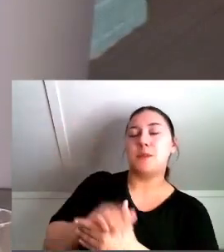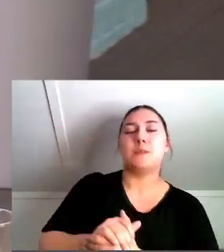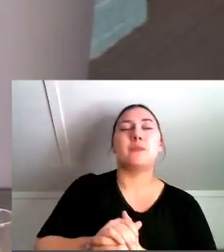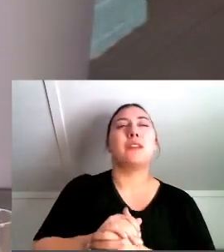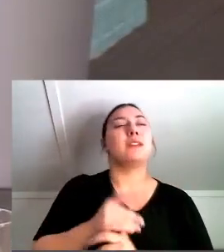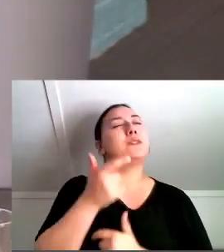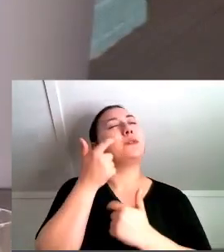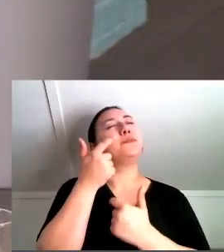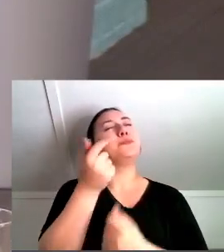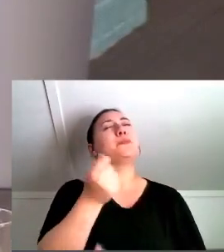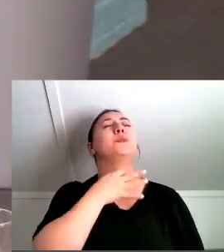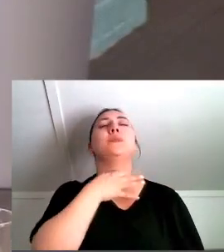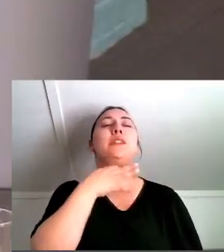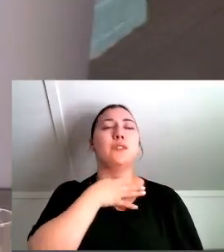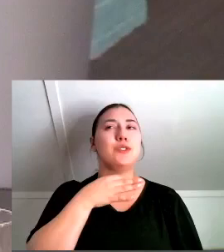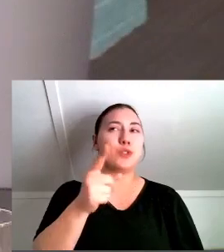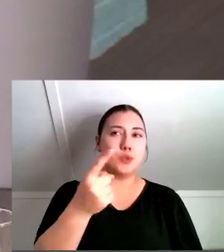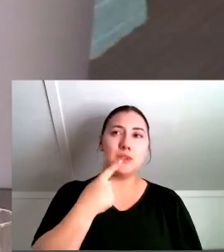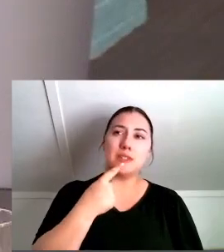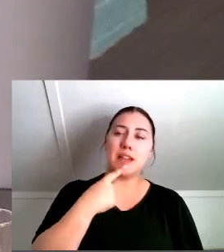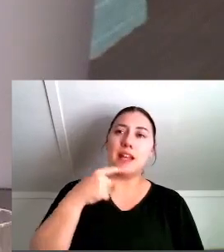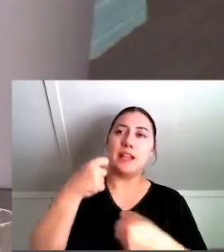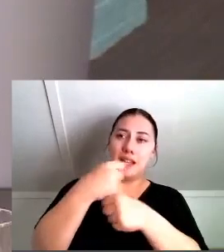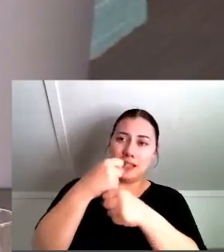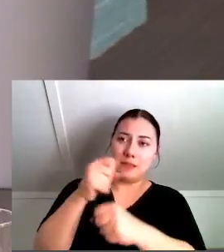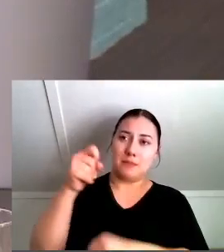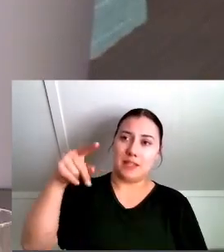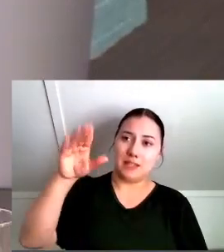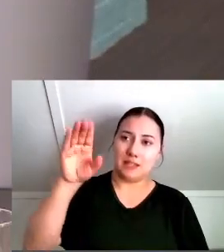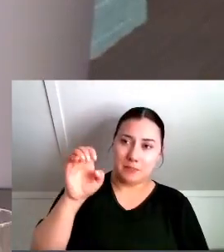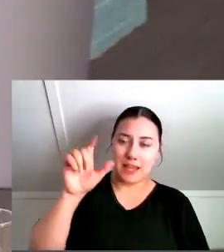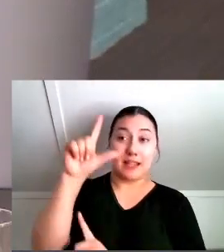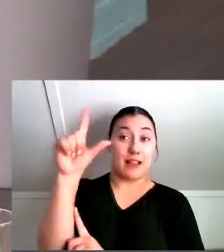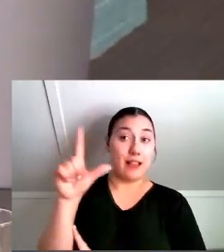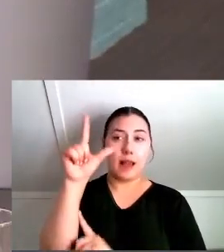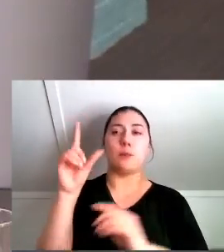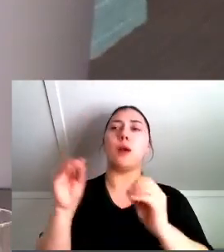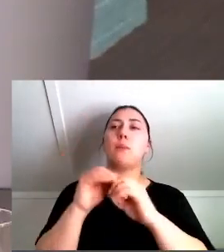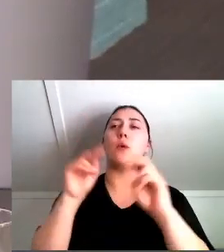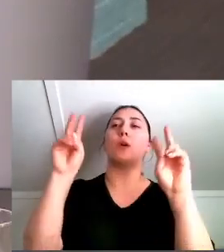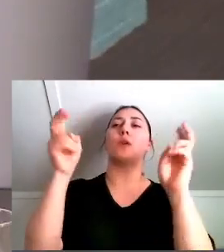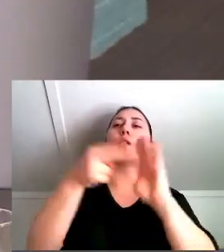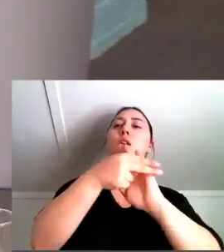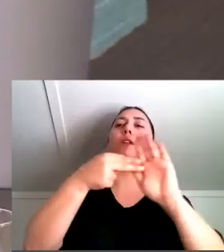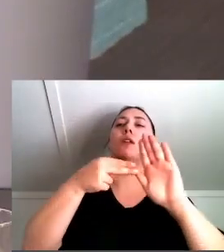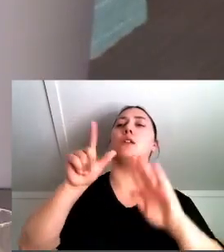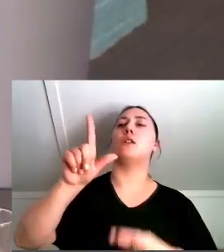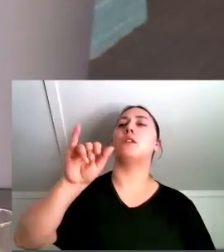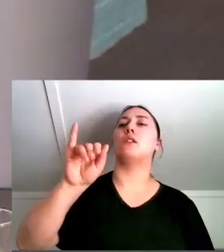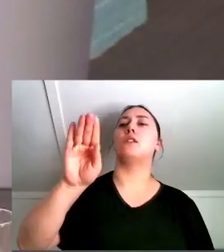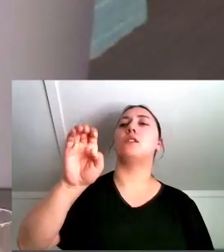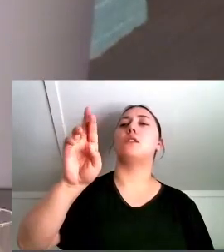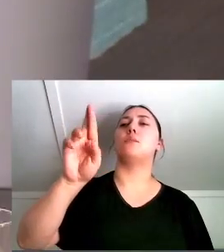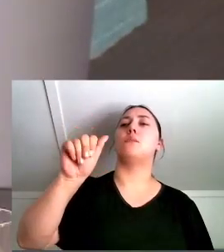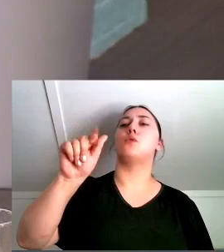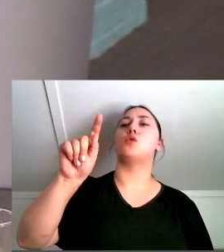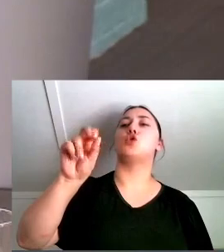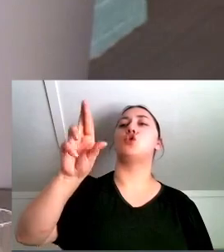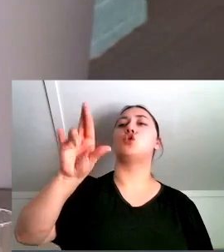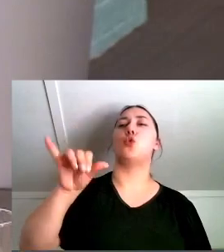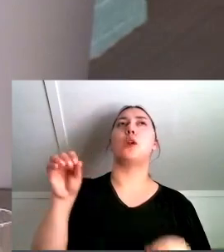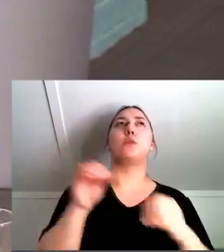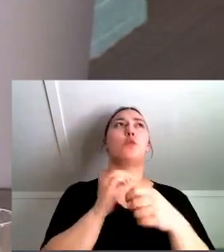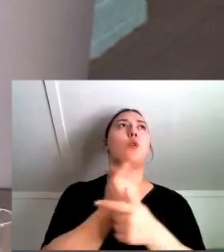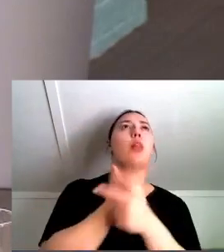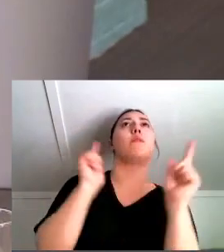with like makerspaces to make libraries, makerspaces more liberatory, mm-hmm. and you're talking so much about bringing students